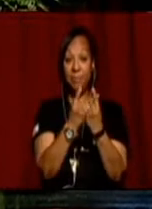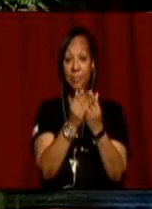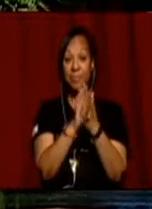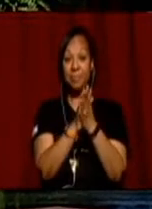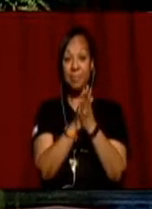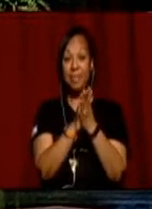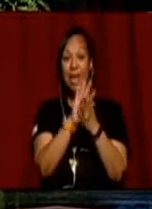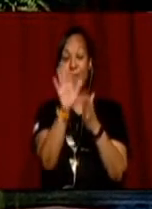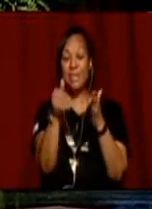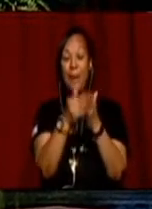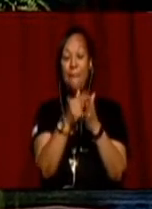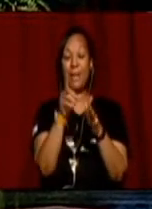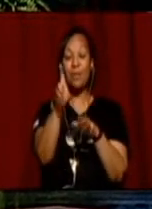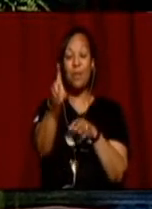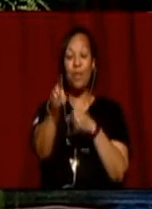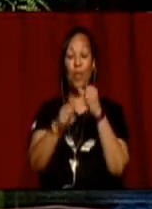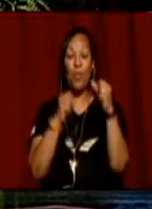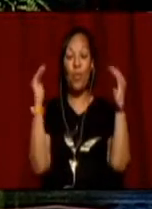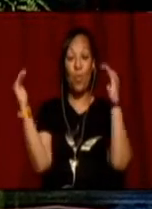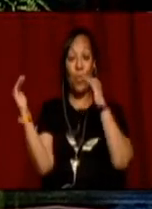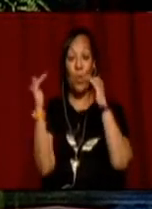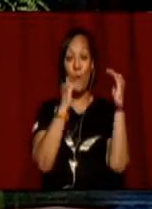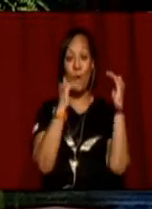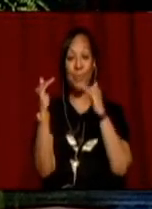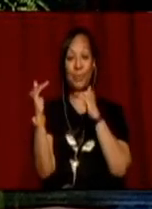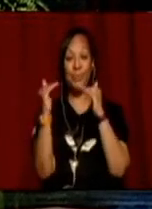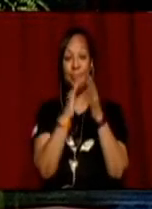was in the middle of the First World War. There were